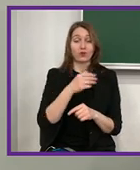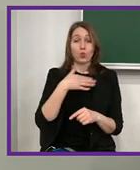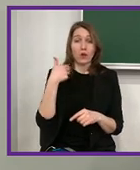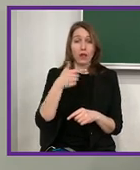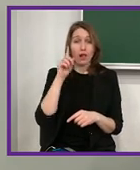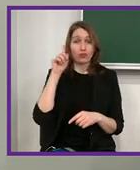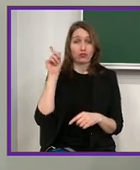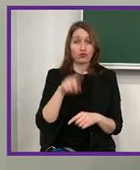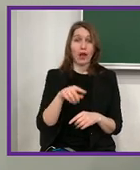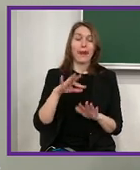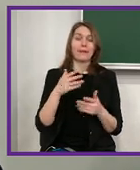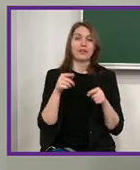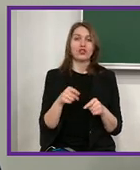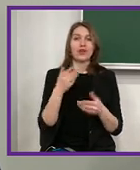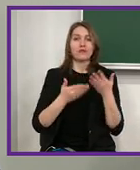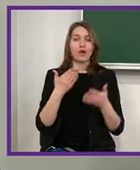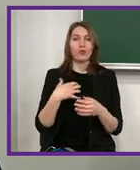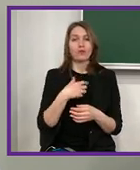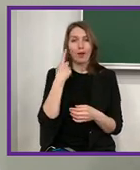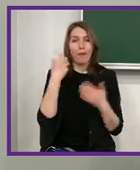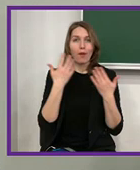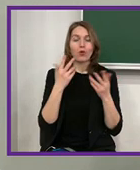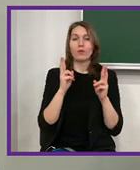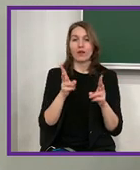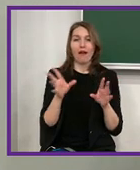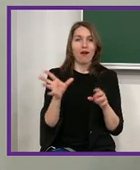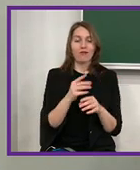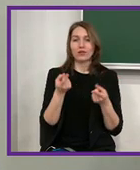rights standards. And so I think that it's very